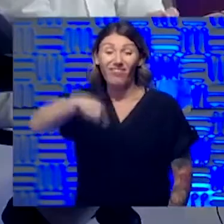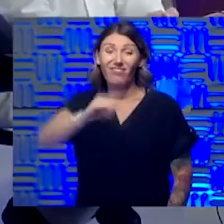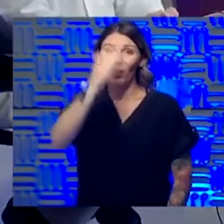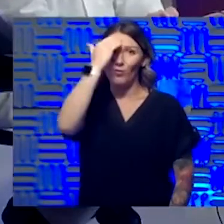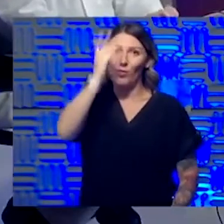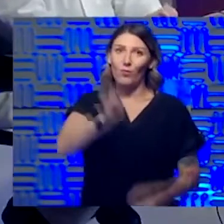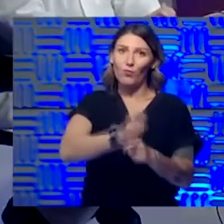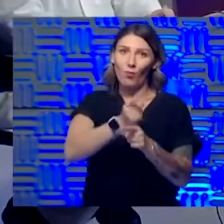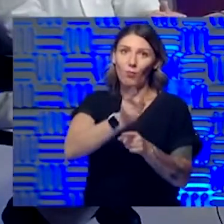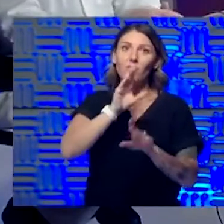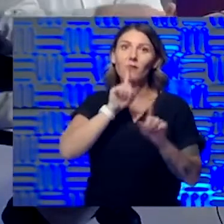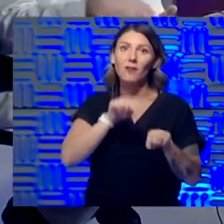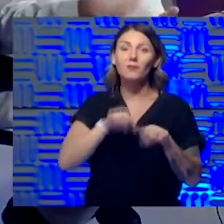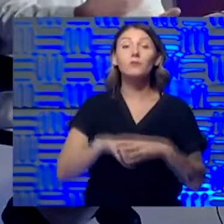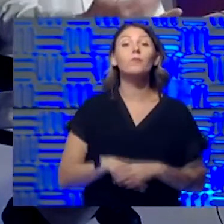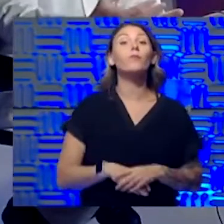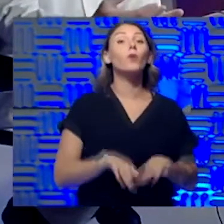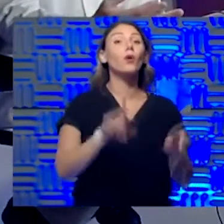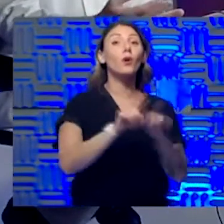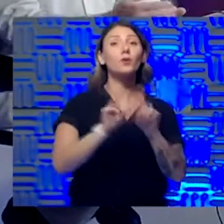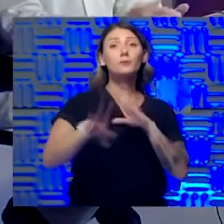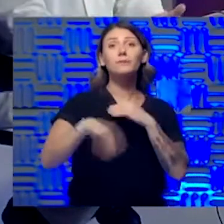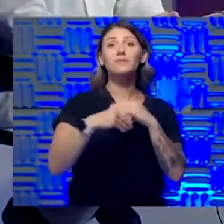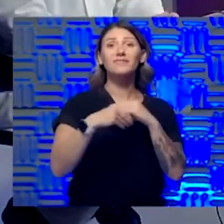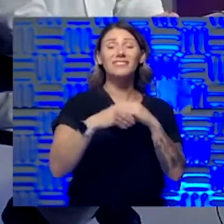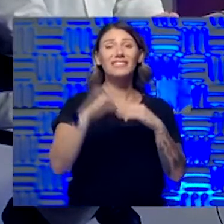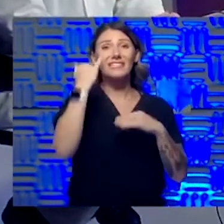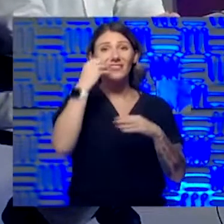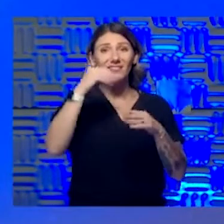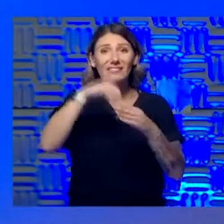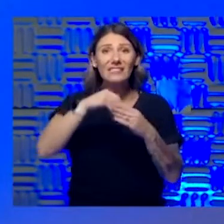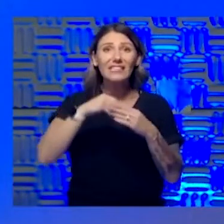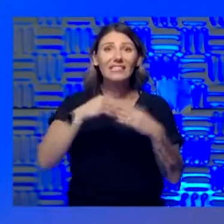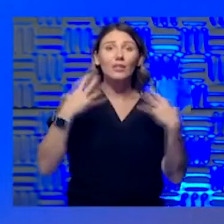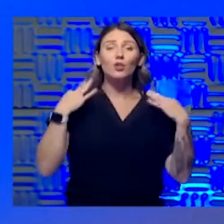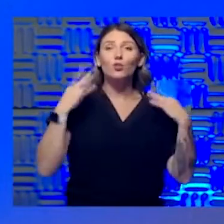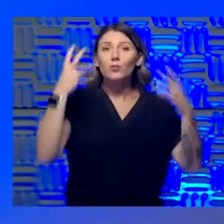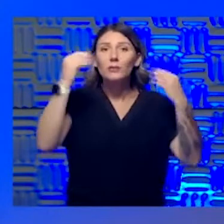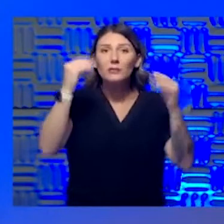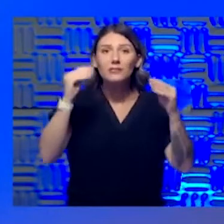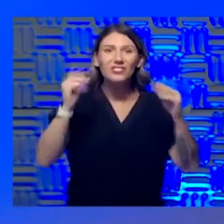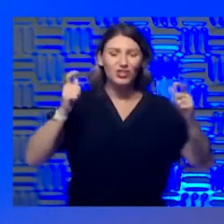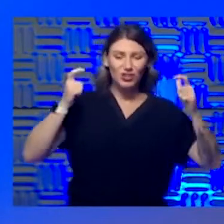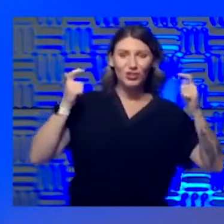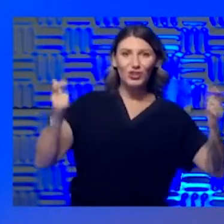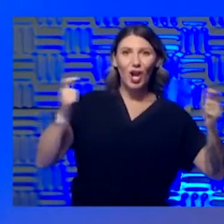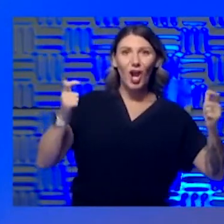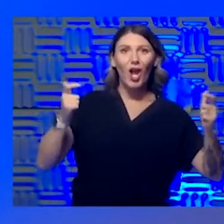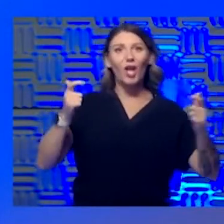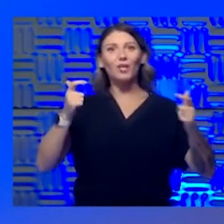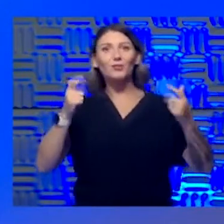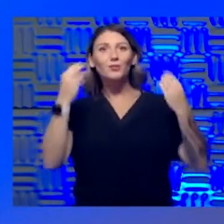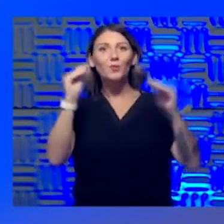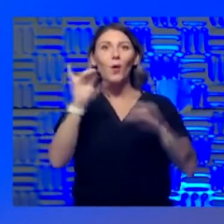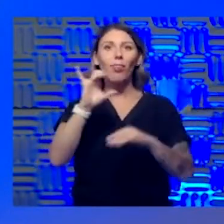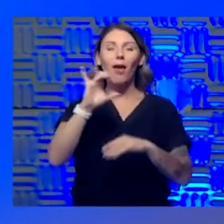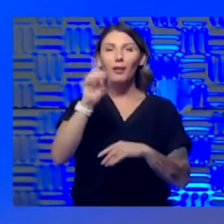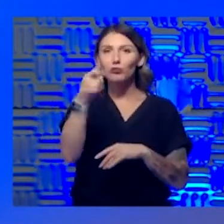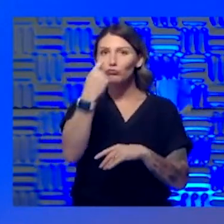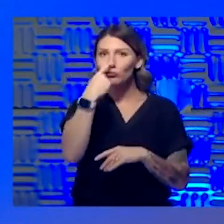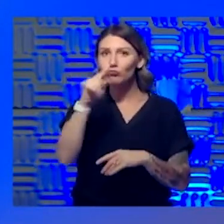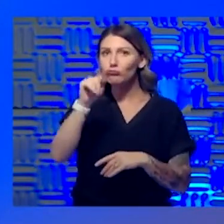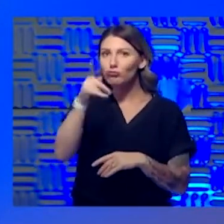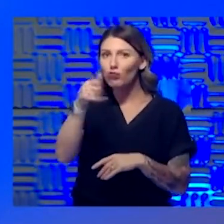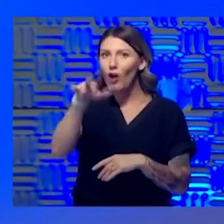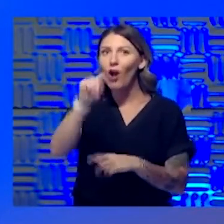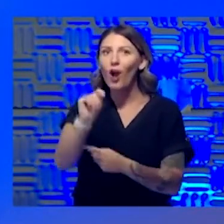think that's right. And to that, if you're in retail, as this person was, and you're at a large store like Target or Hy-Vee or something